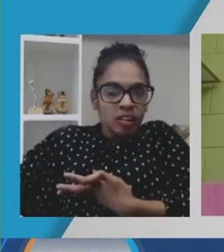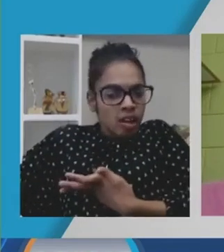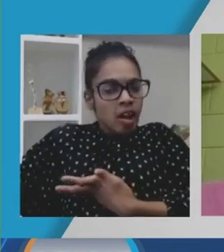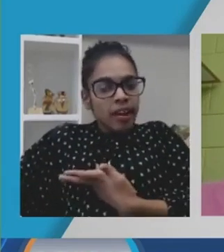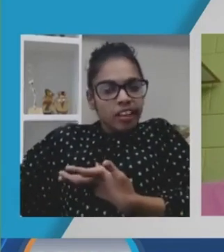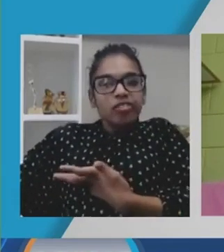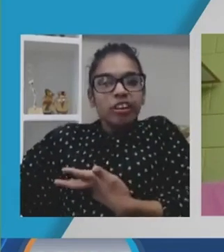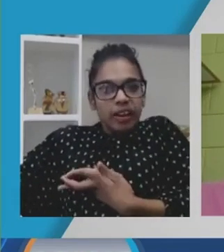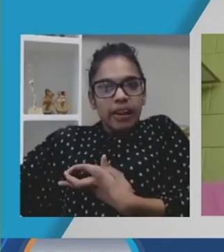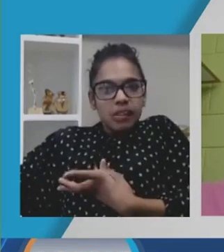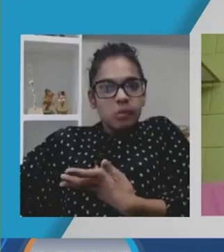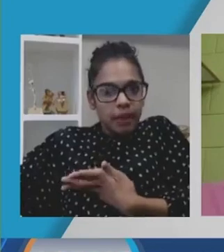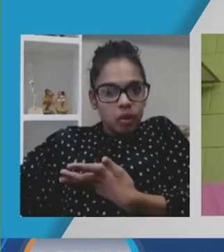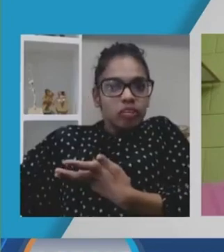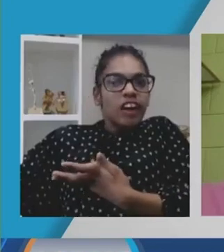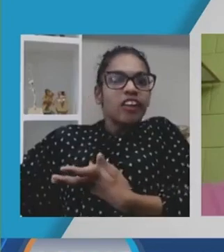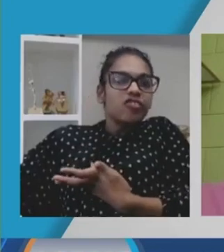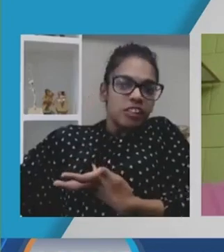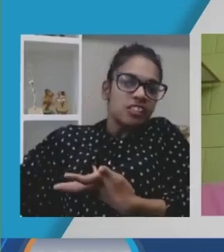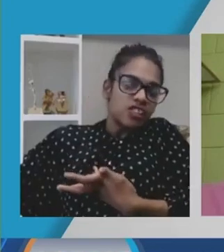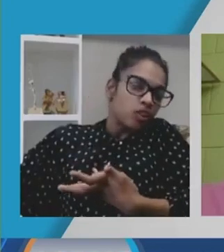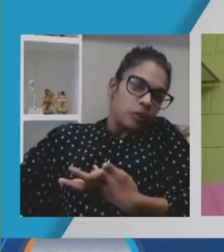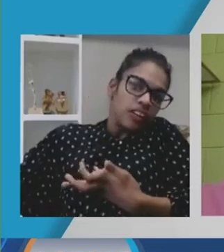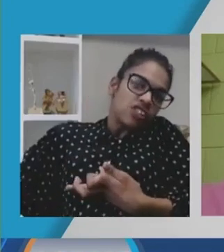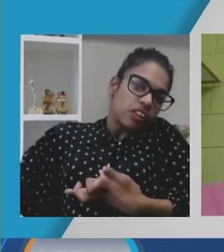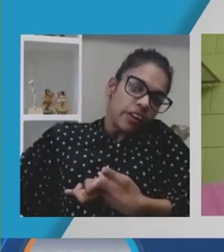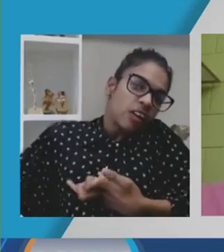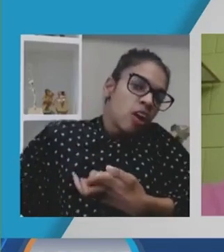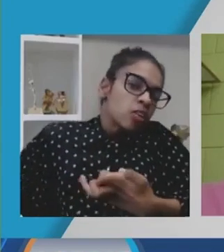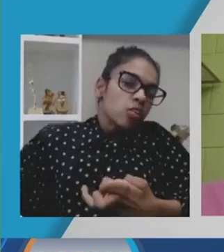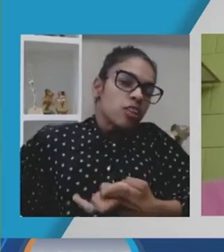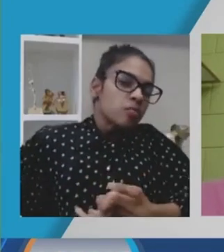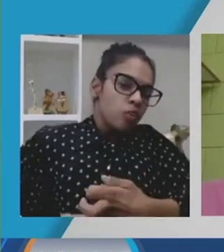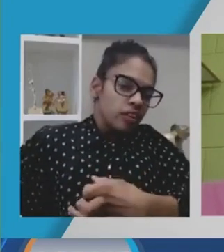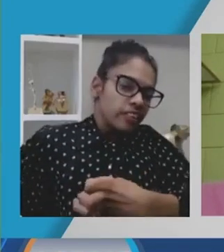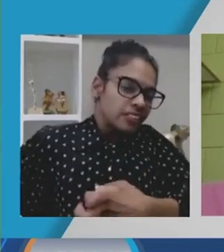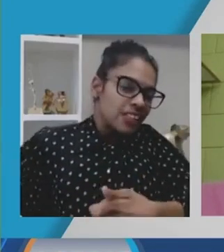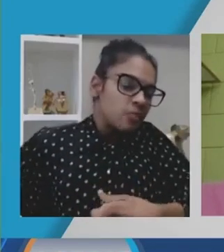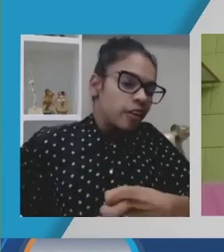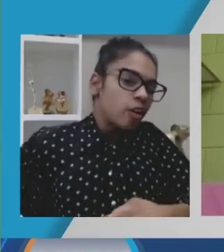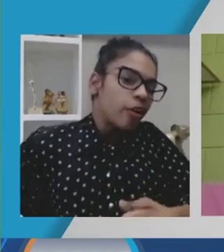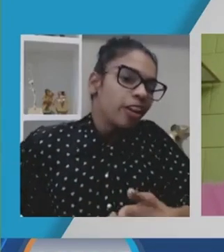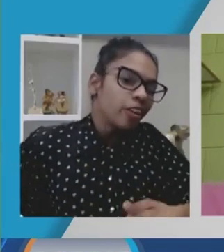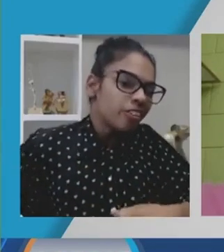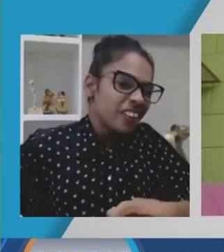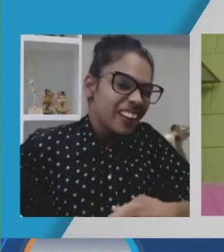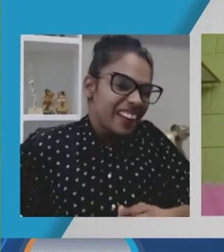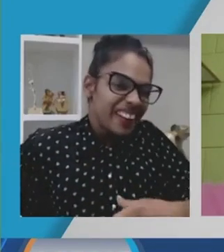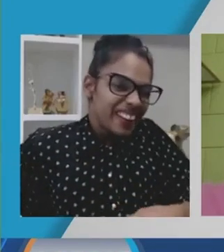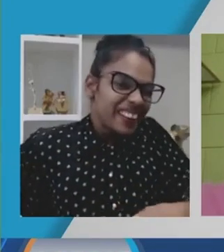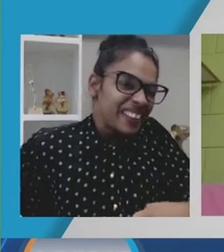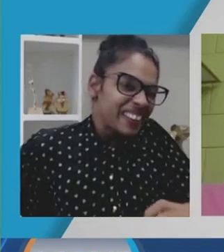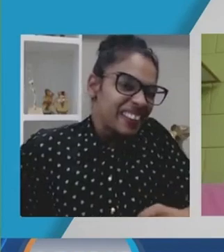implemented in Trinidad and Tobago to address discrimination. So good morning, team, and how are you?